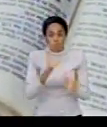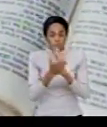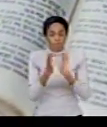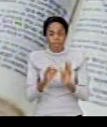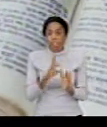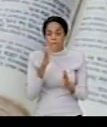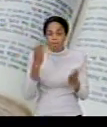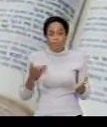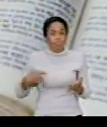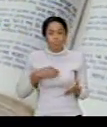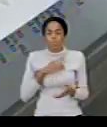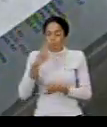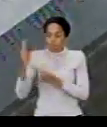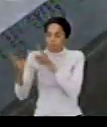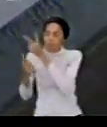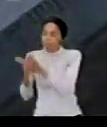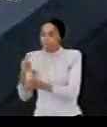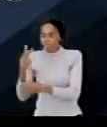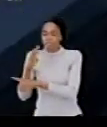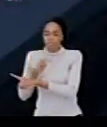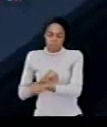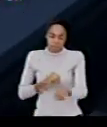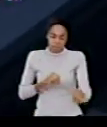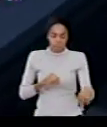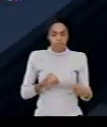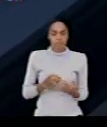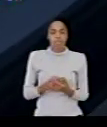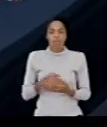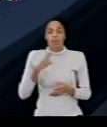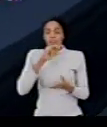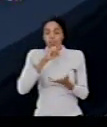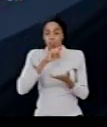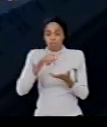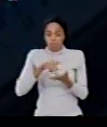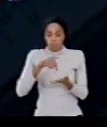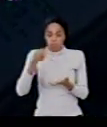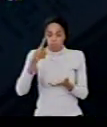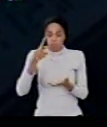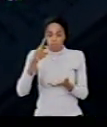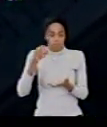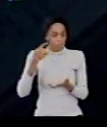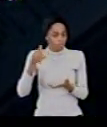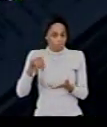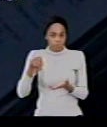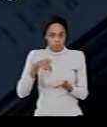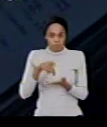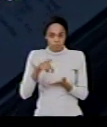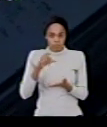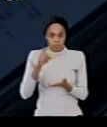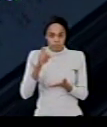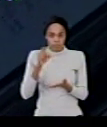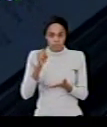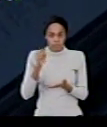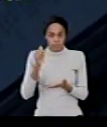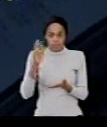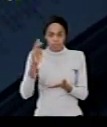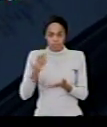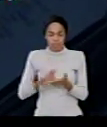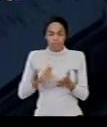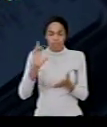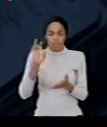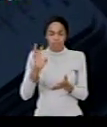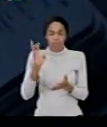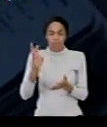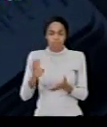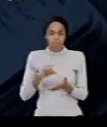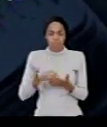a vow before the Lord. In Psalm 76, verse 11, vow and pay unto the